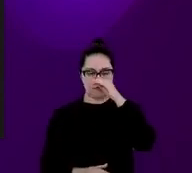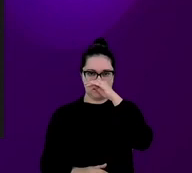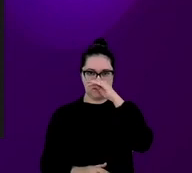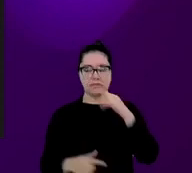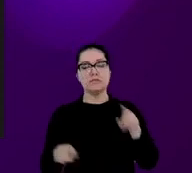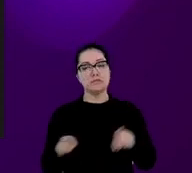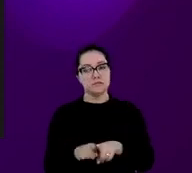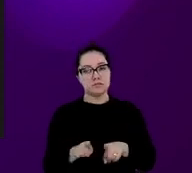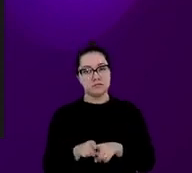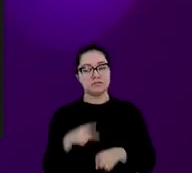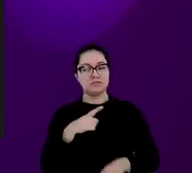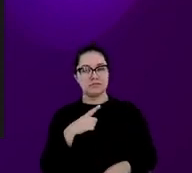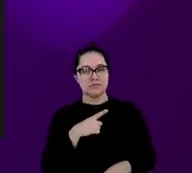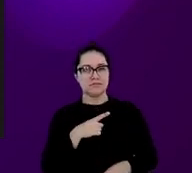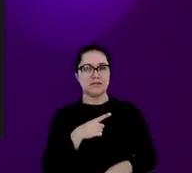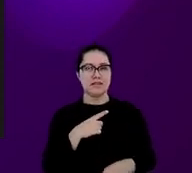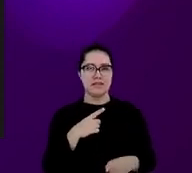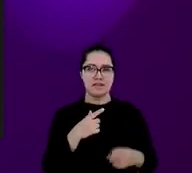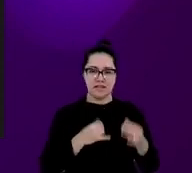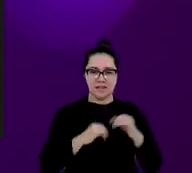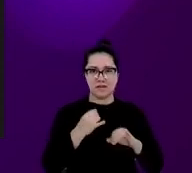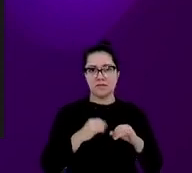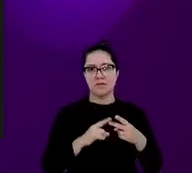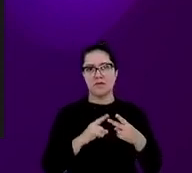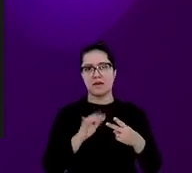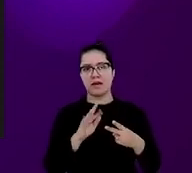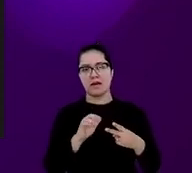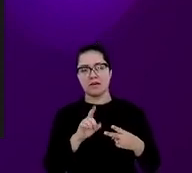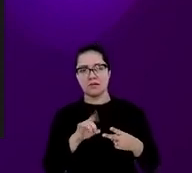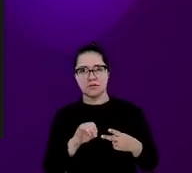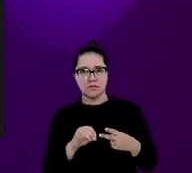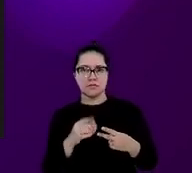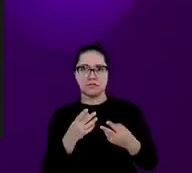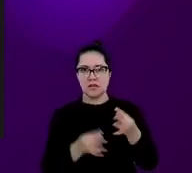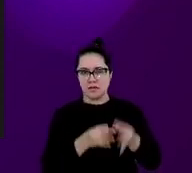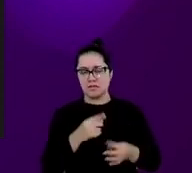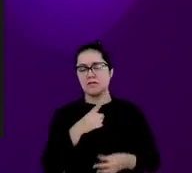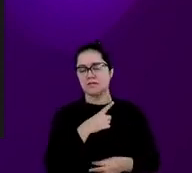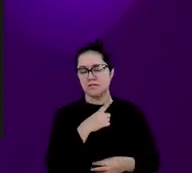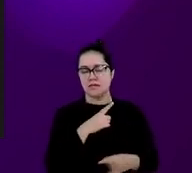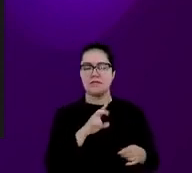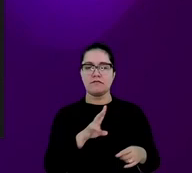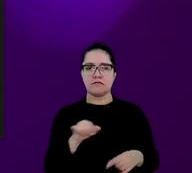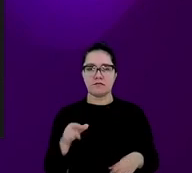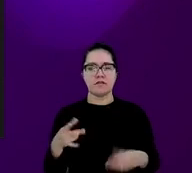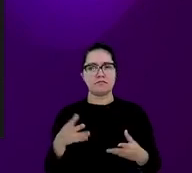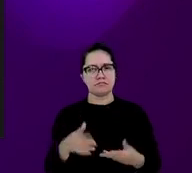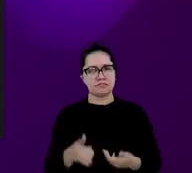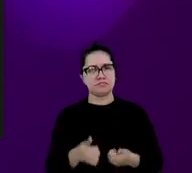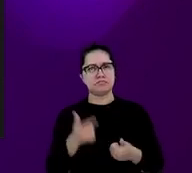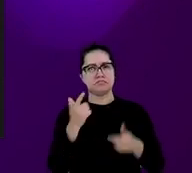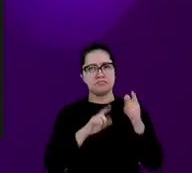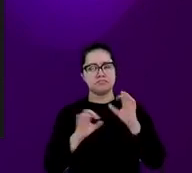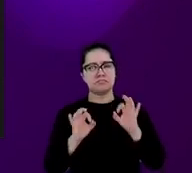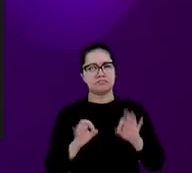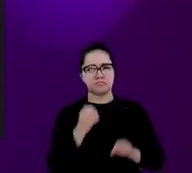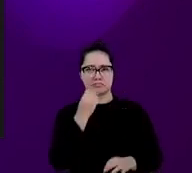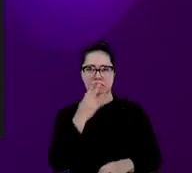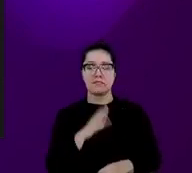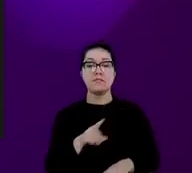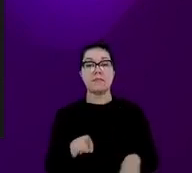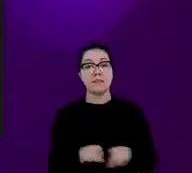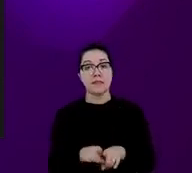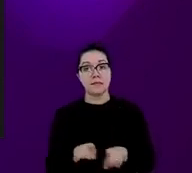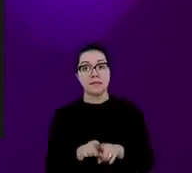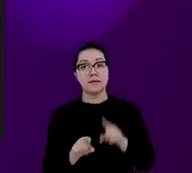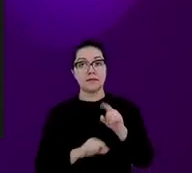neuropathies, photobiomodulation has amazing results. And of course, in mucositis for the patients after